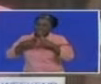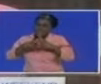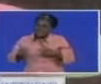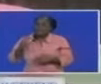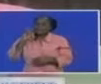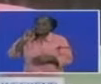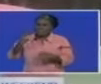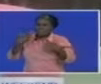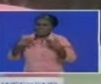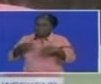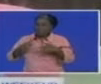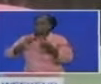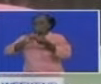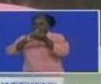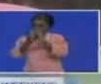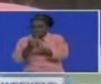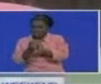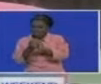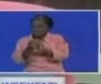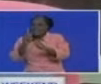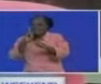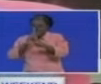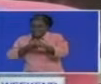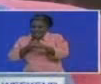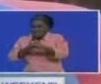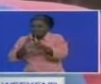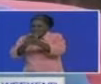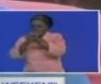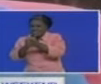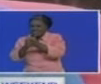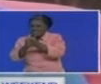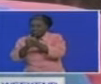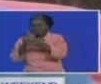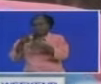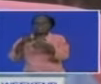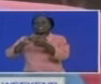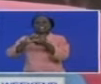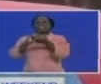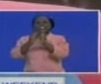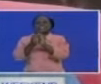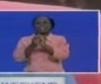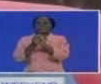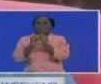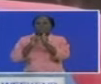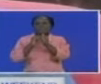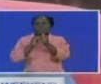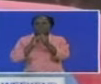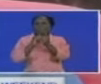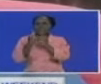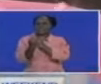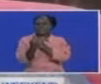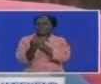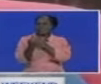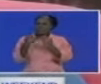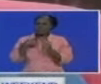Tukona watu wana change. Vile walikuwa natusalamia, ukona ya kwamba mtu anakupita. Sasa